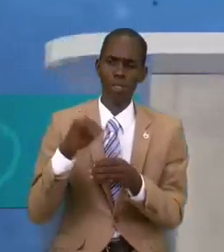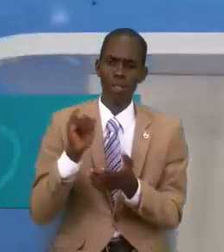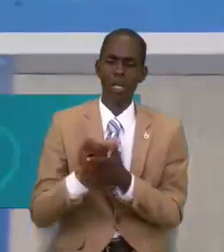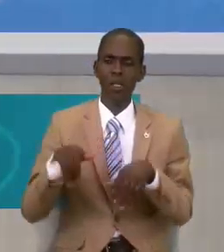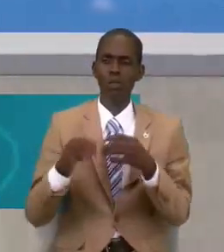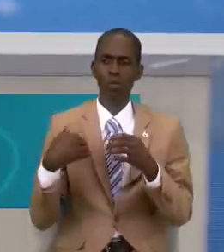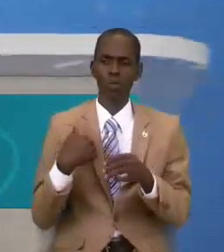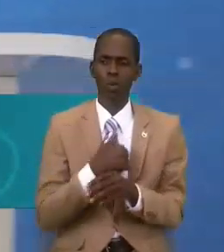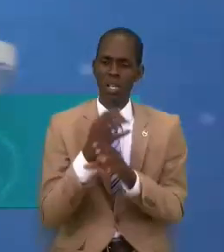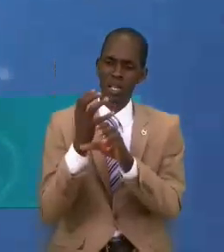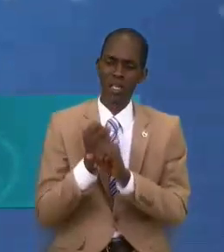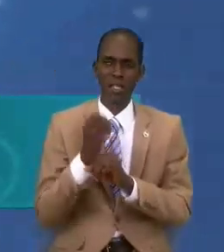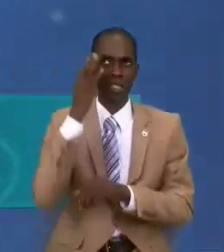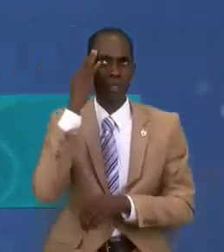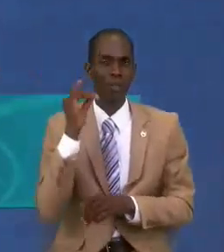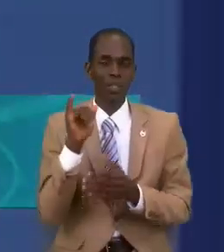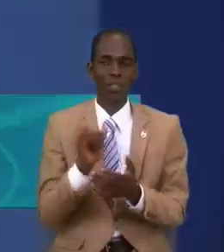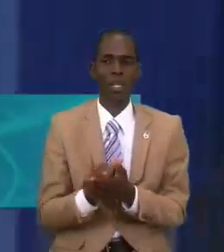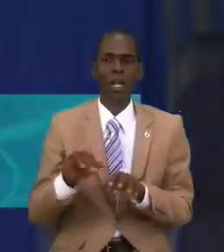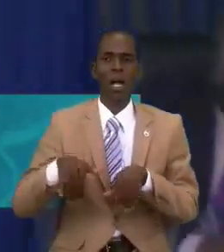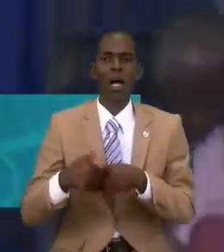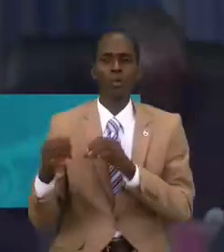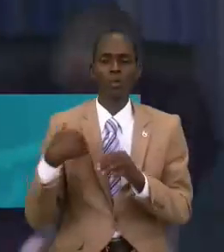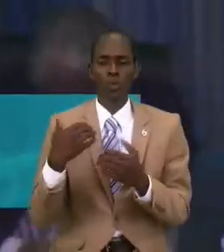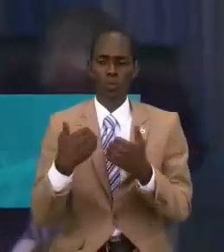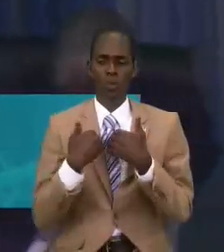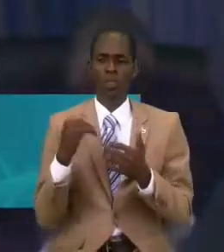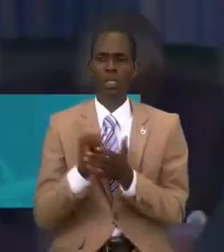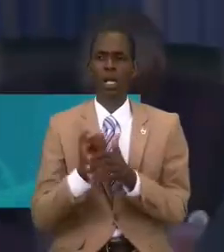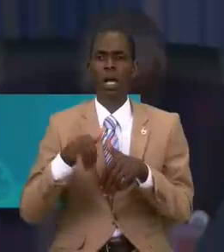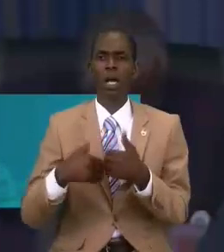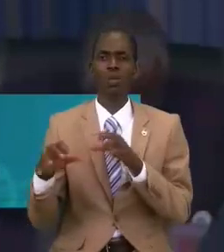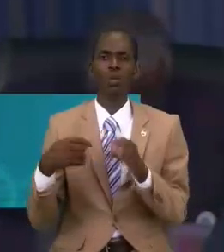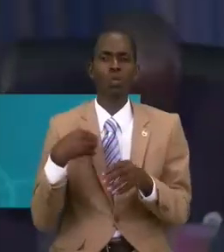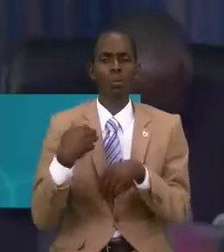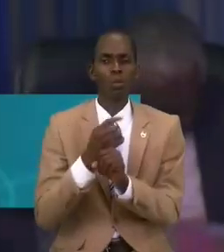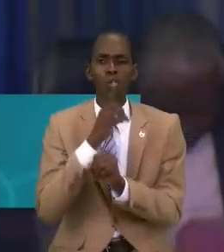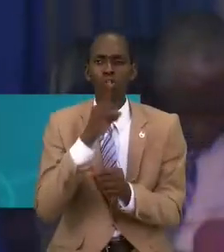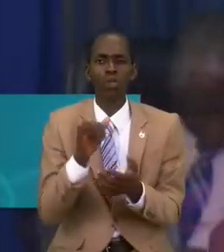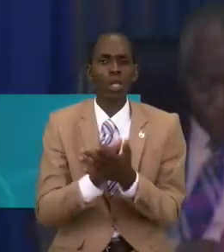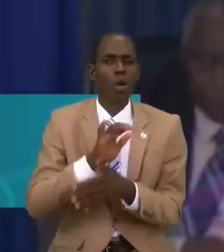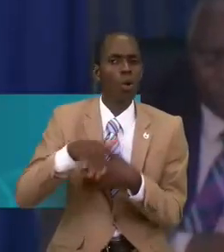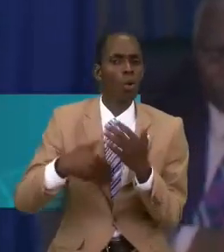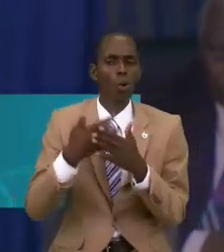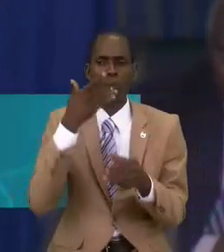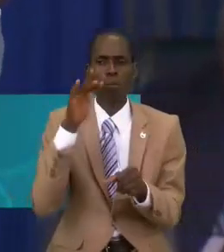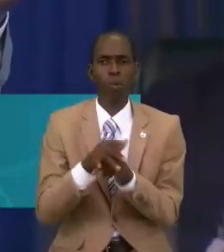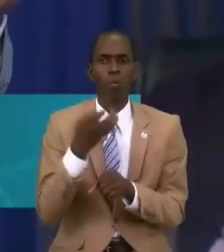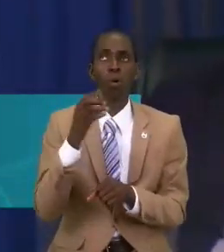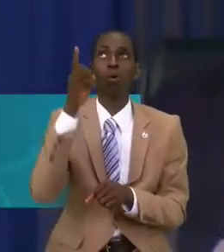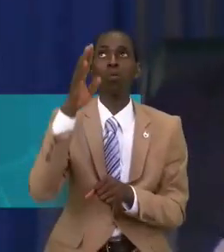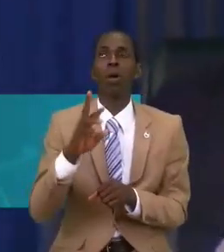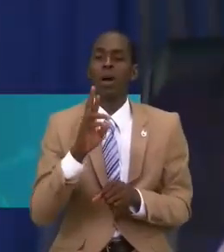that all the promises of God are fulfilled in our lives? How do you make sure that all the provision of